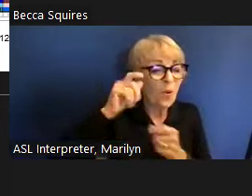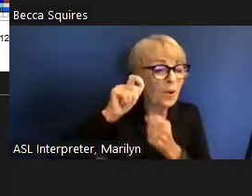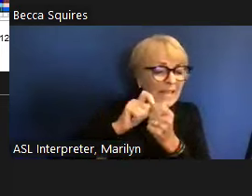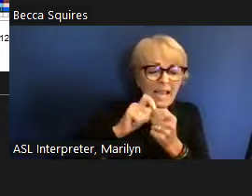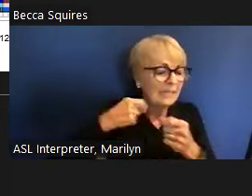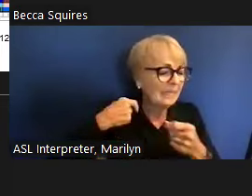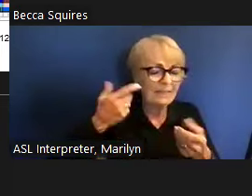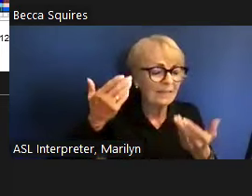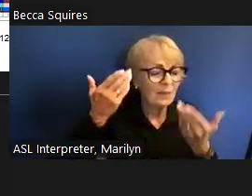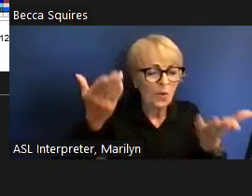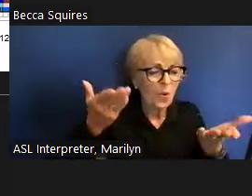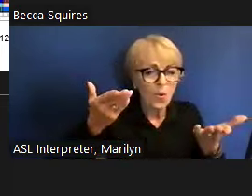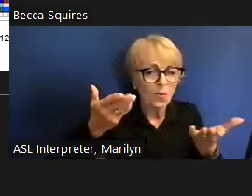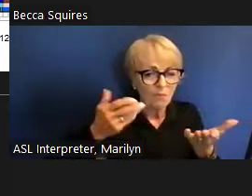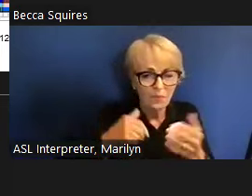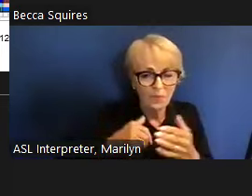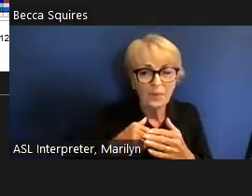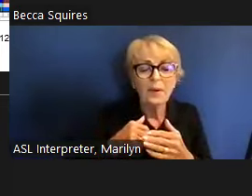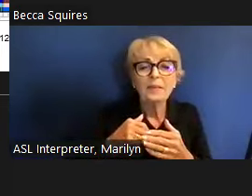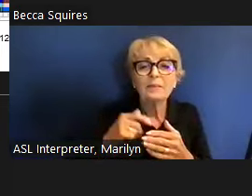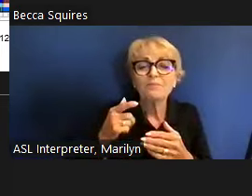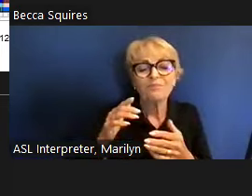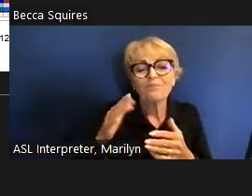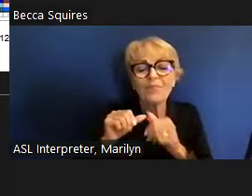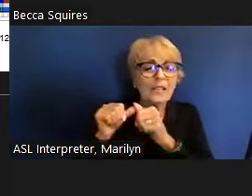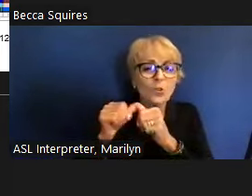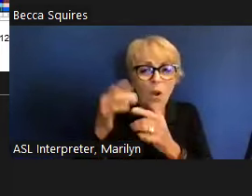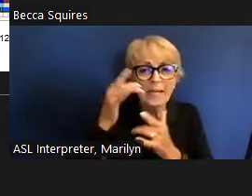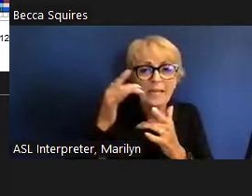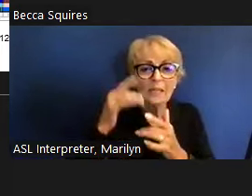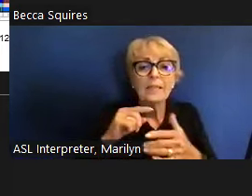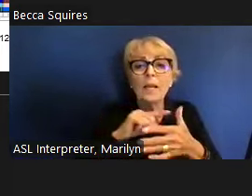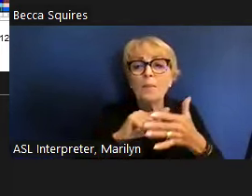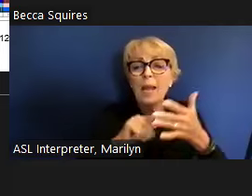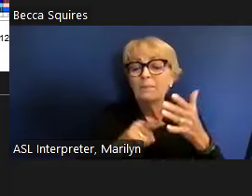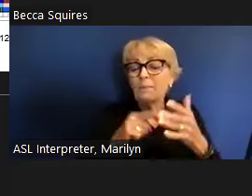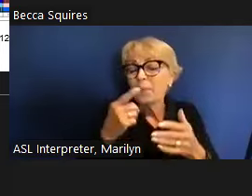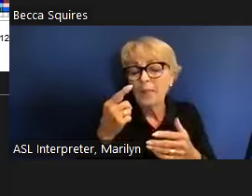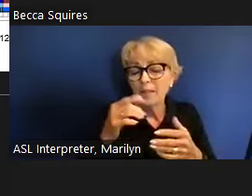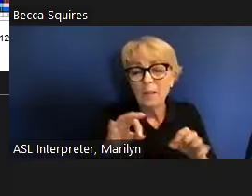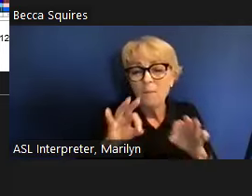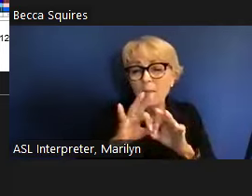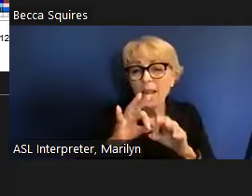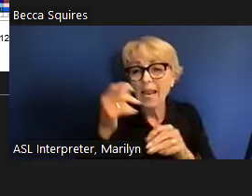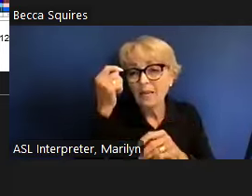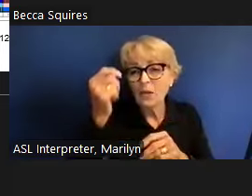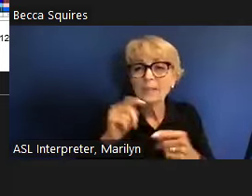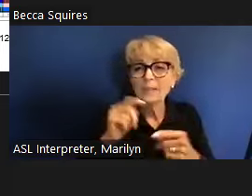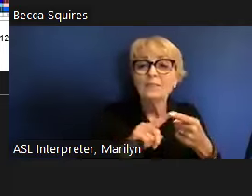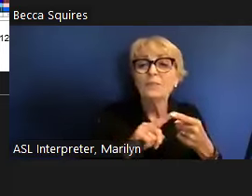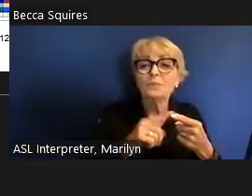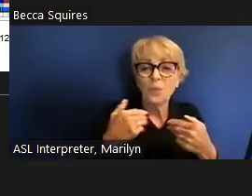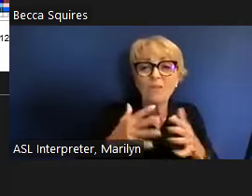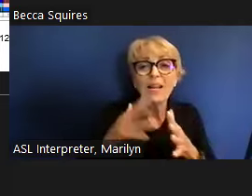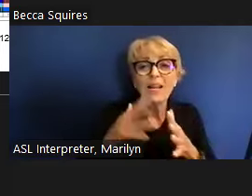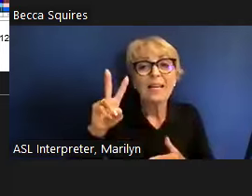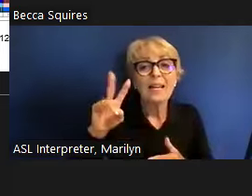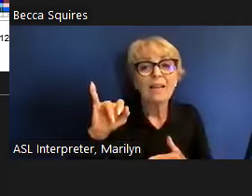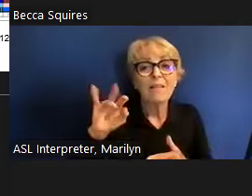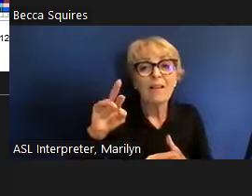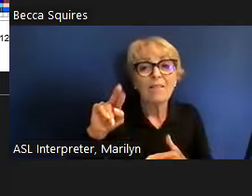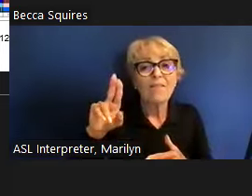yet to cause this chronic illness. These are the main theories. One is that it turns out we have lots of viruses in our